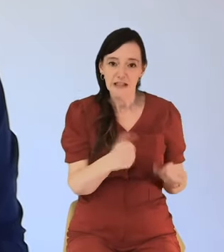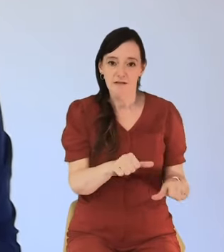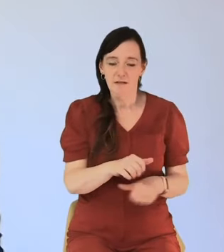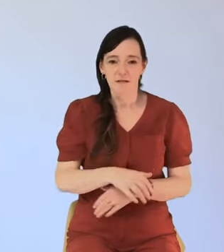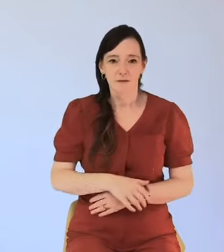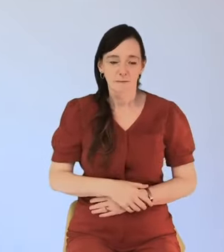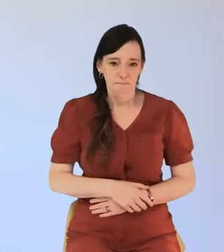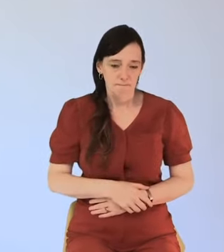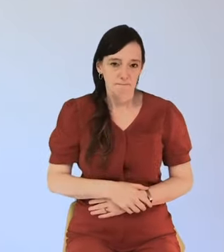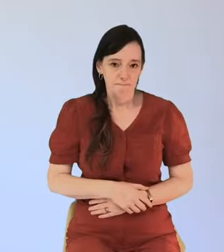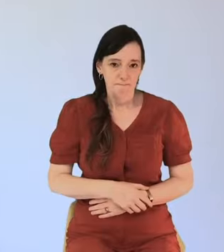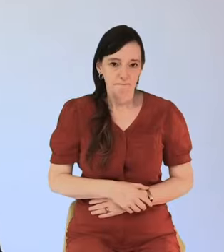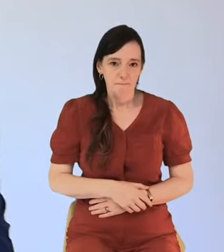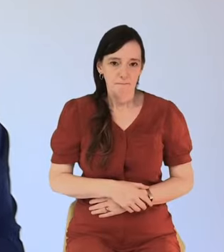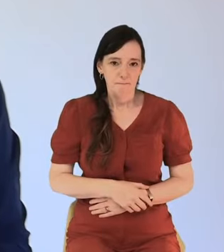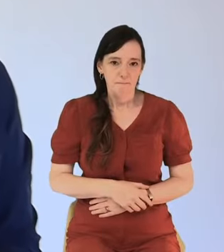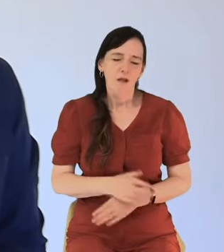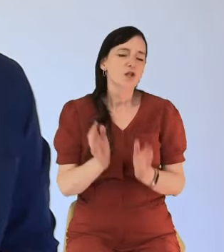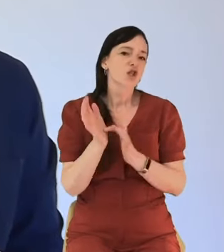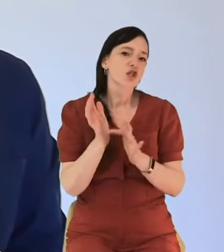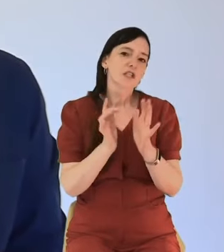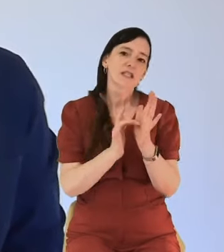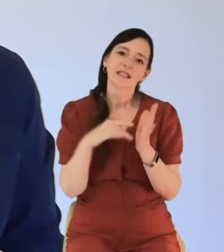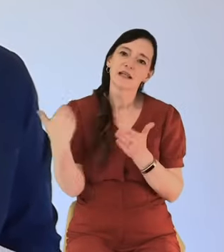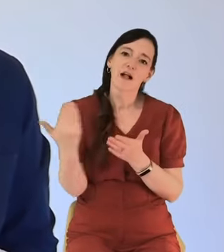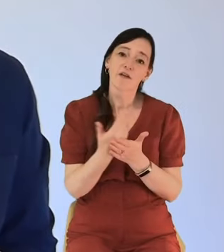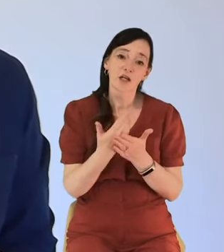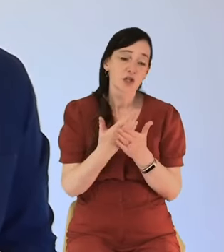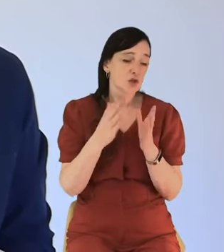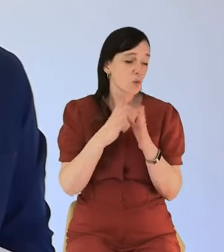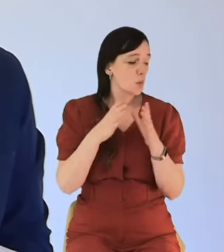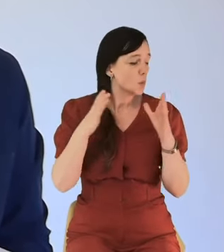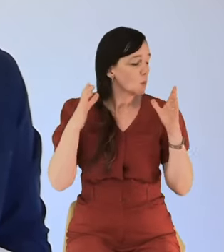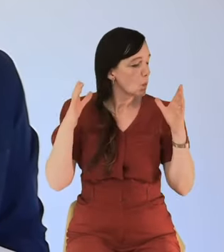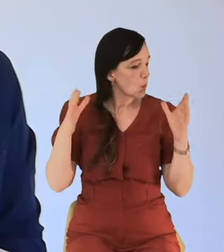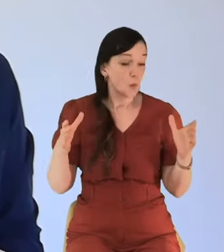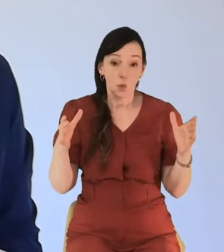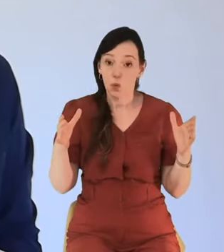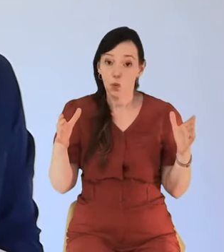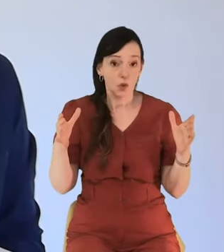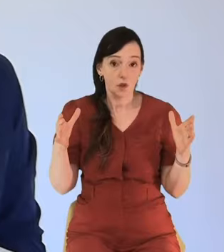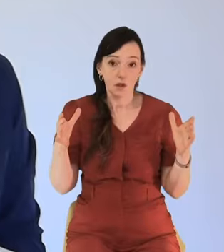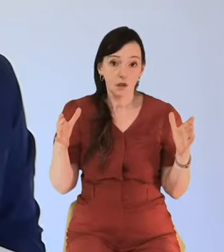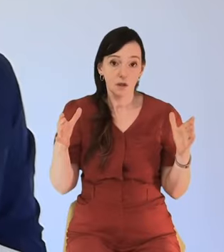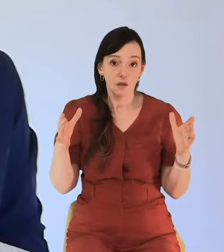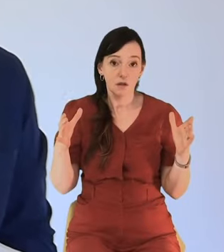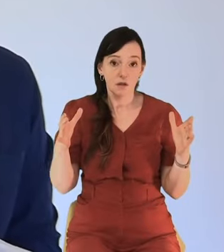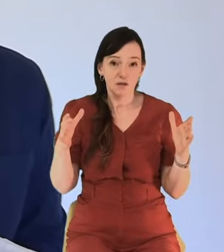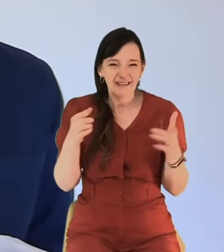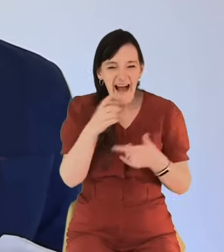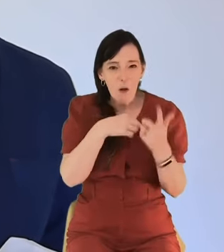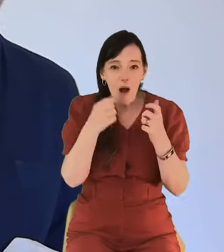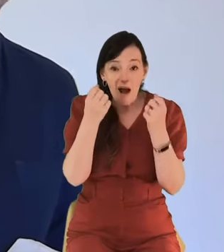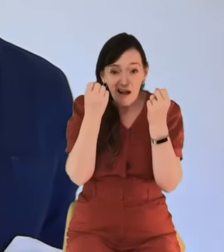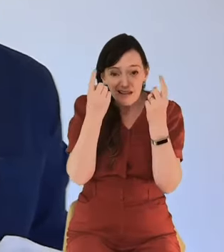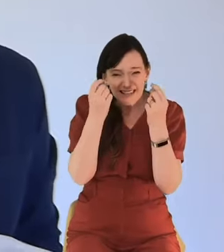And friend, the salvation that Jesus came to bring is bigger than we sometimes think. Jesus didn't